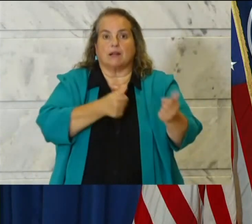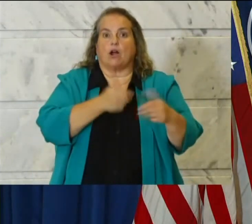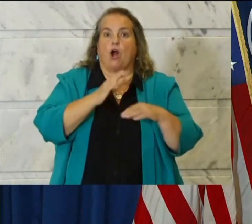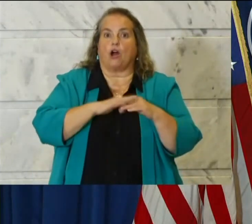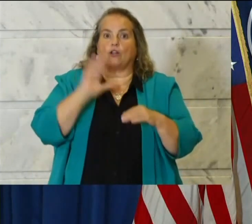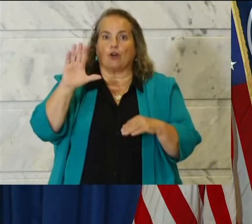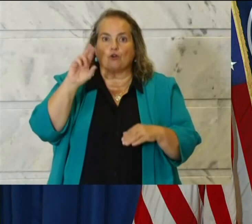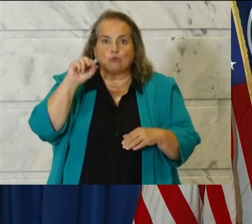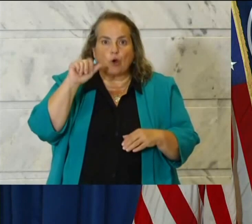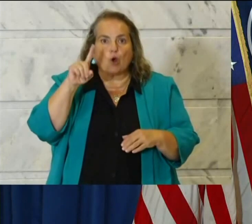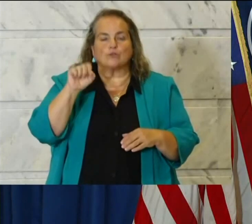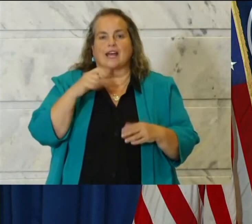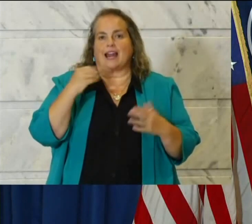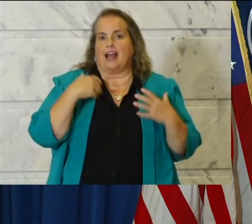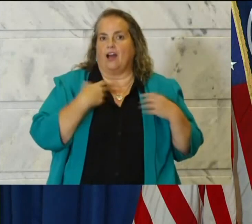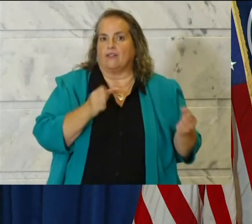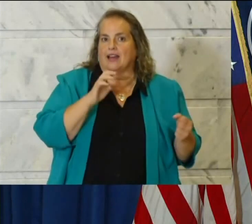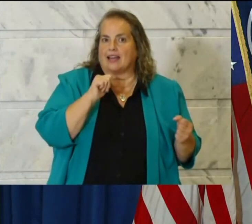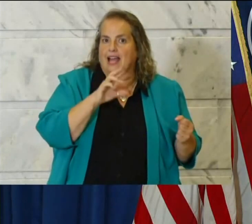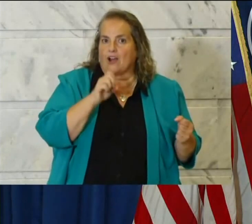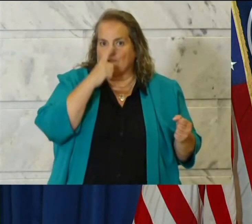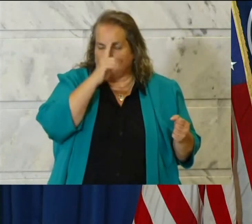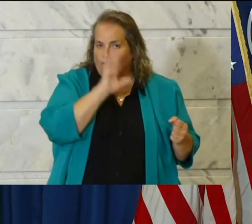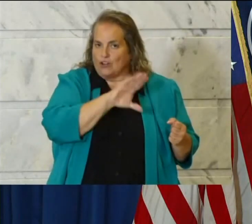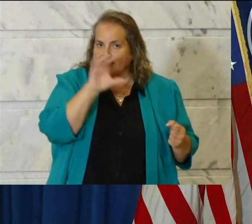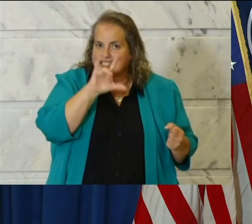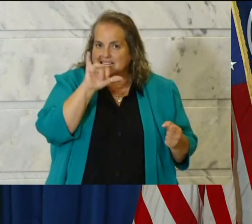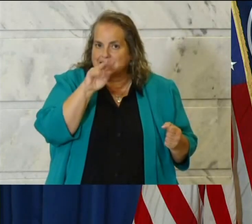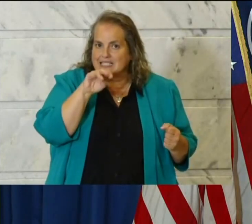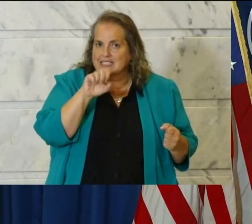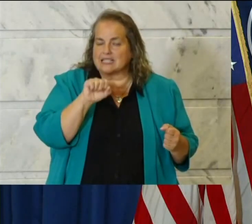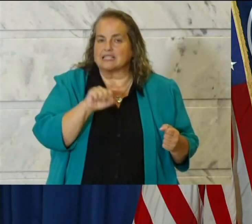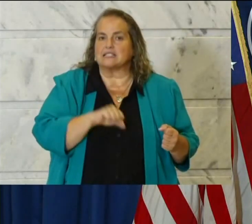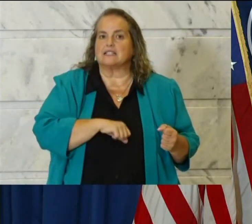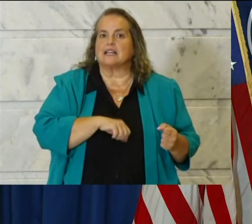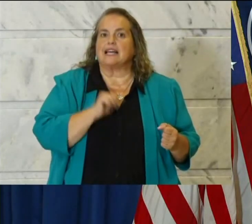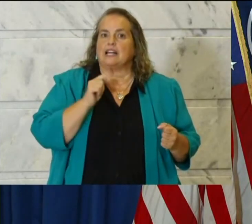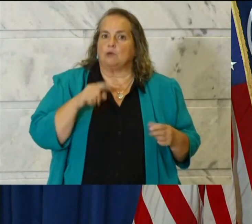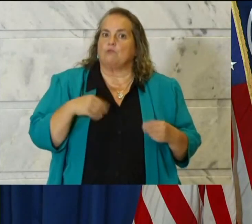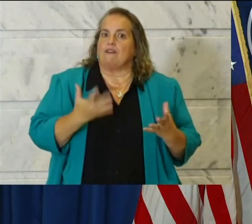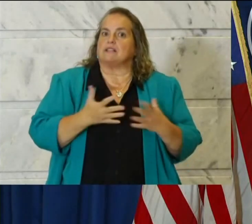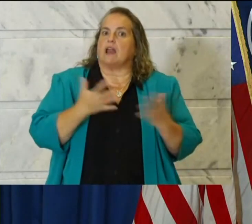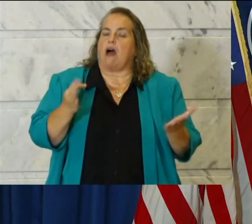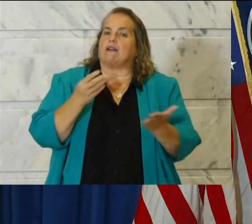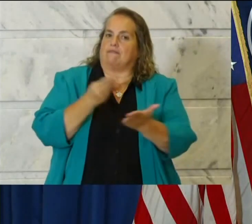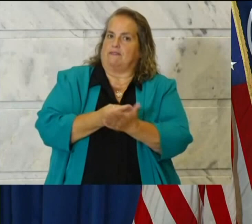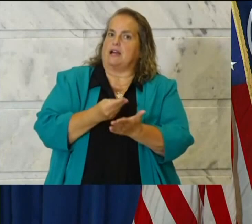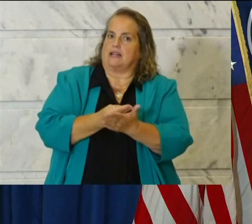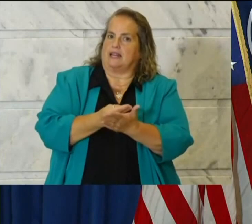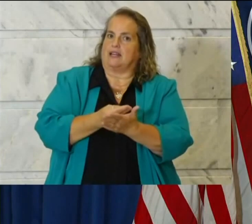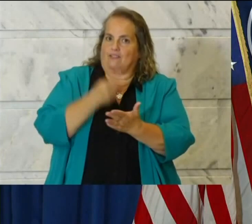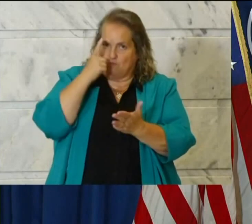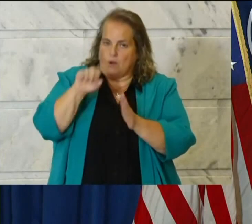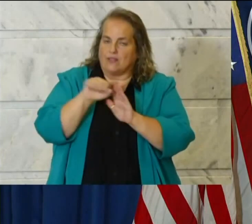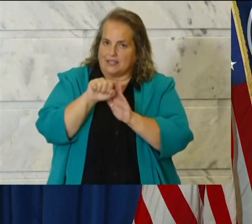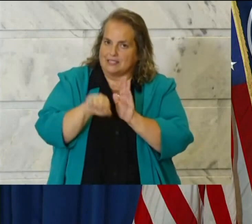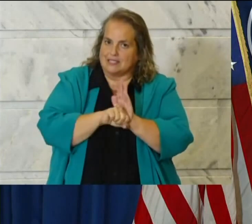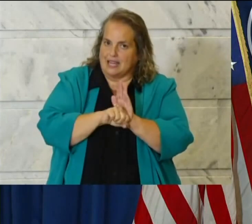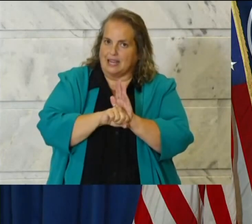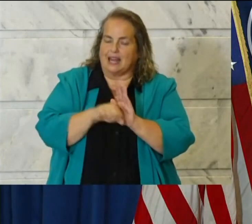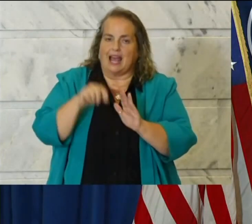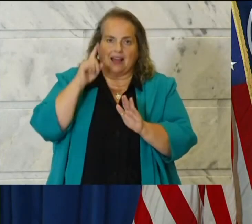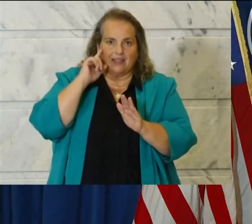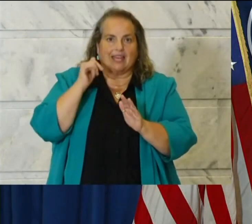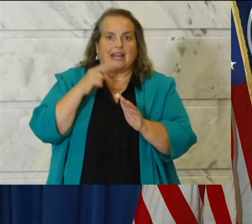their roads or health care for their citizens. It provides a significant amount of funding for the state. It has